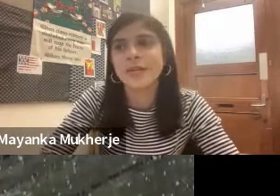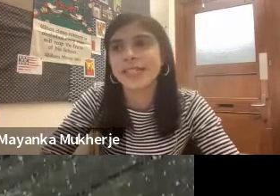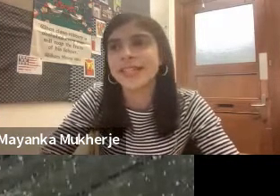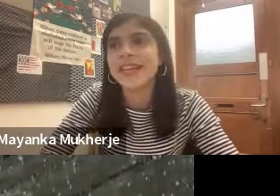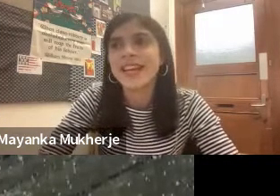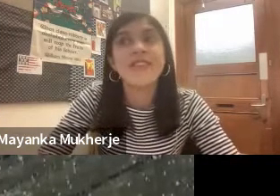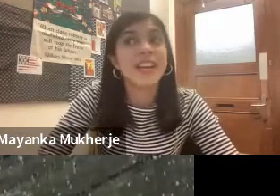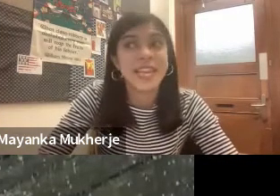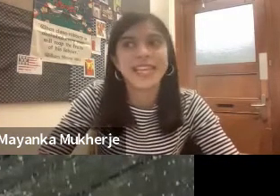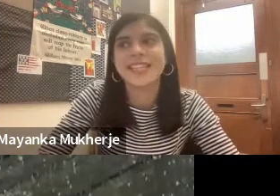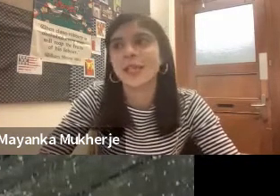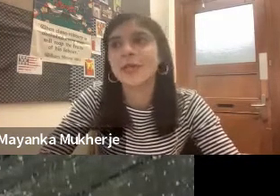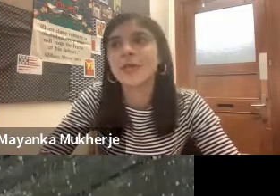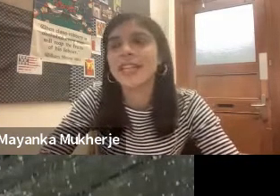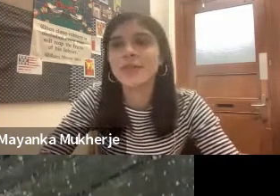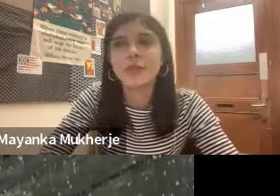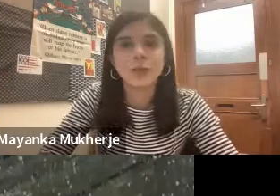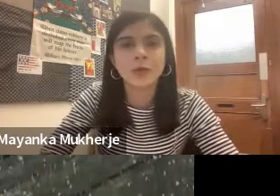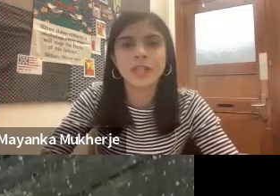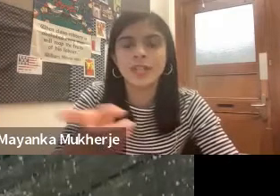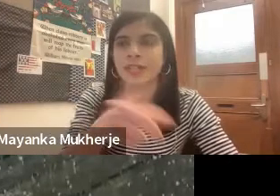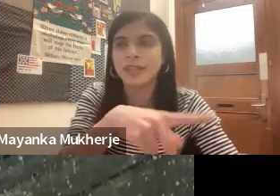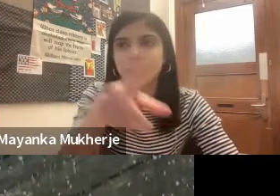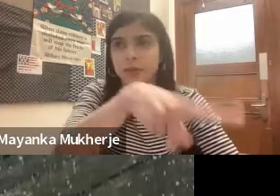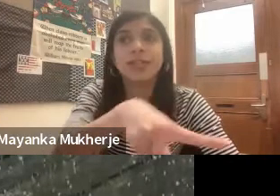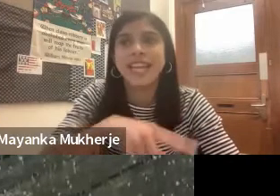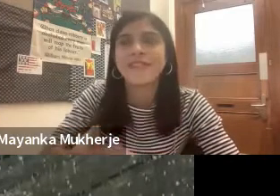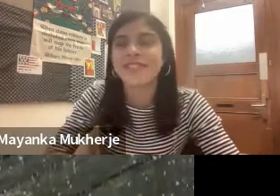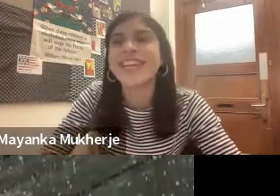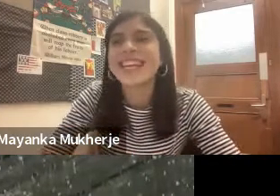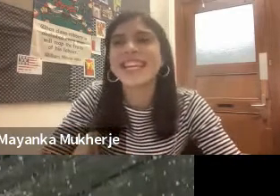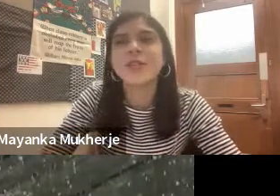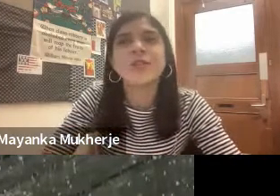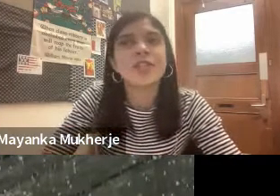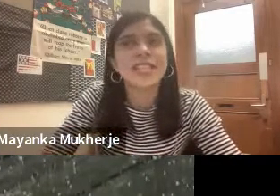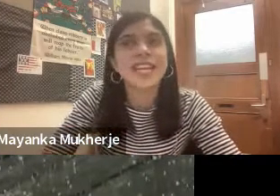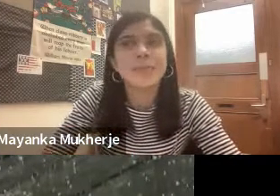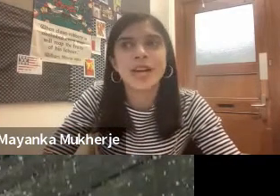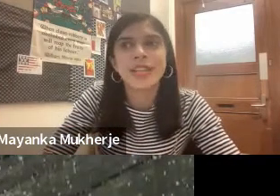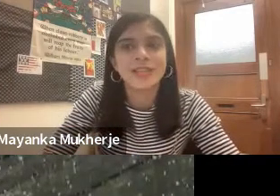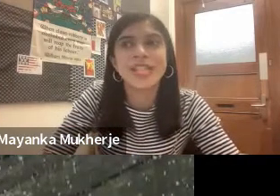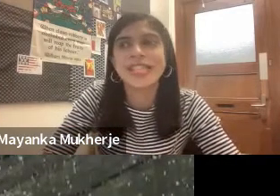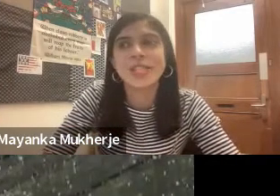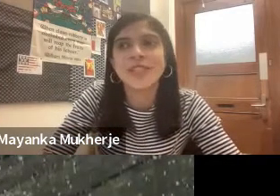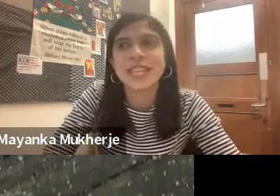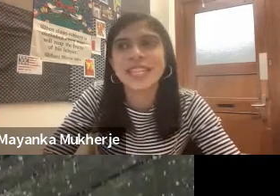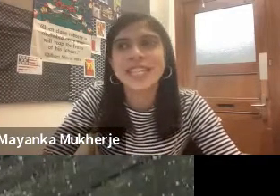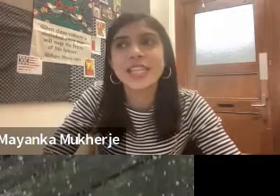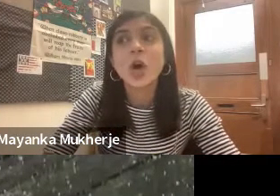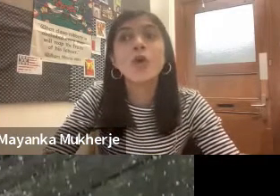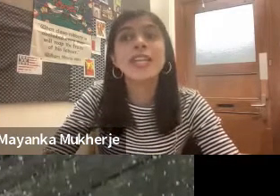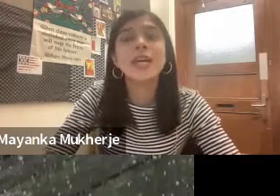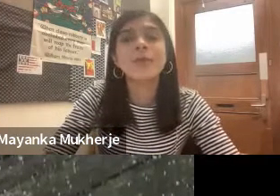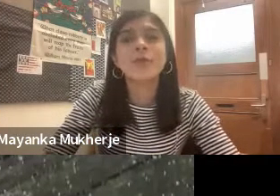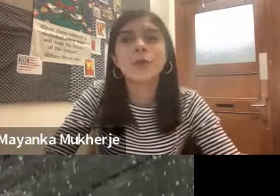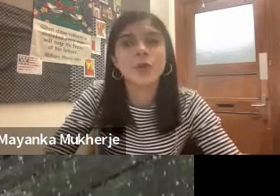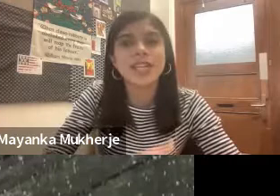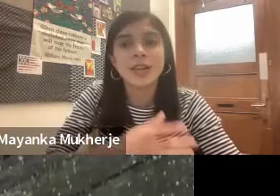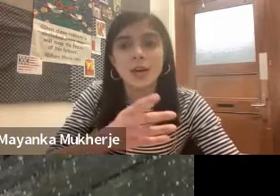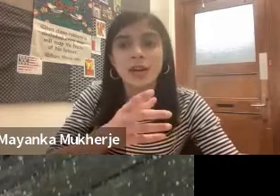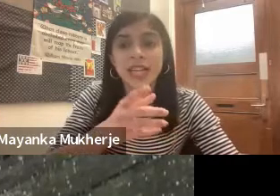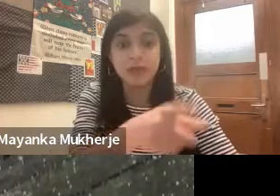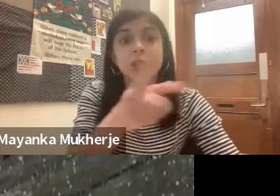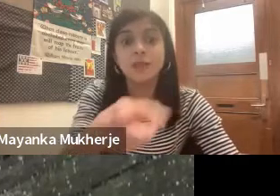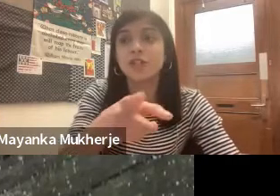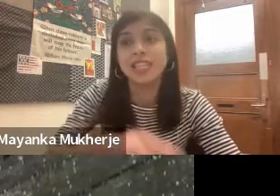labor councillor 5 decades ago. And the photo on the left is of Dorinda and Brian, residents of the estate, holding up the